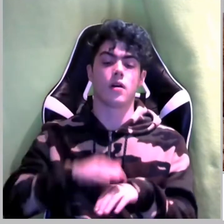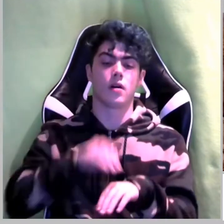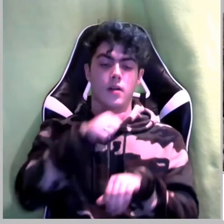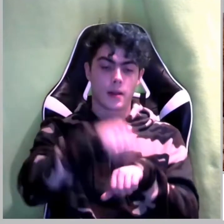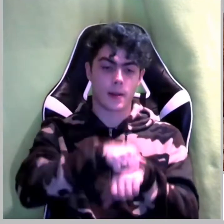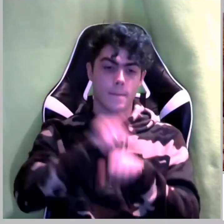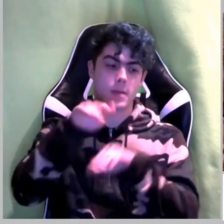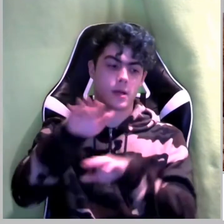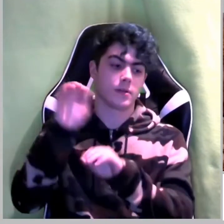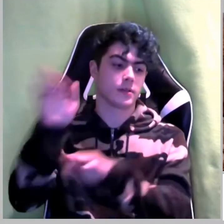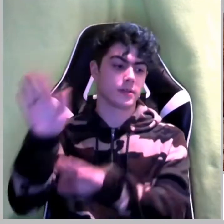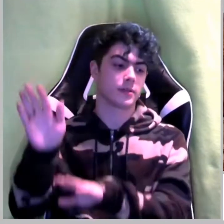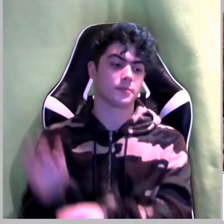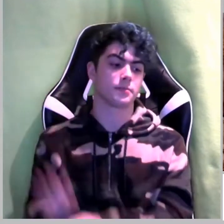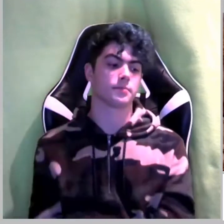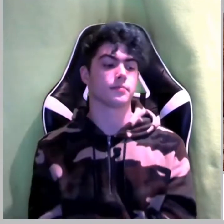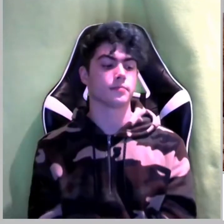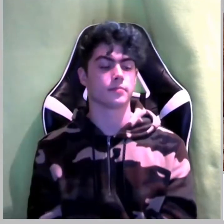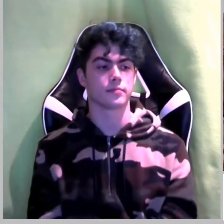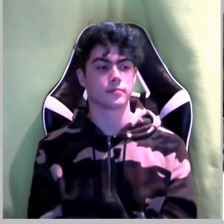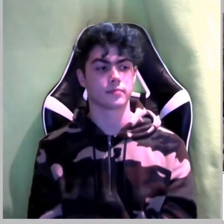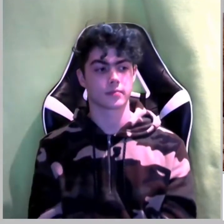The Sermon on the Mount teaches us